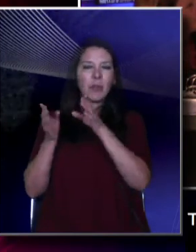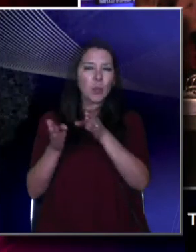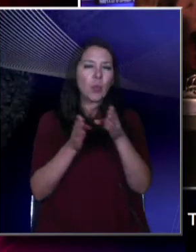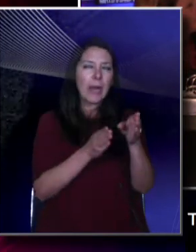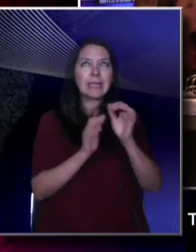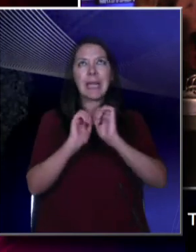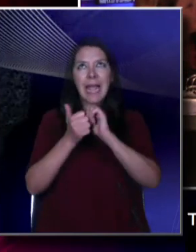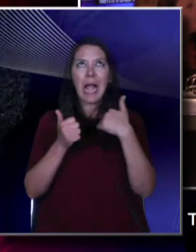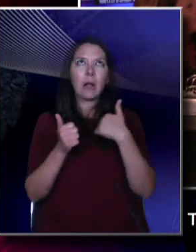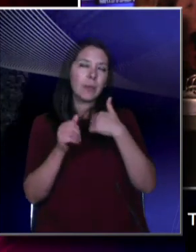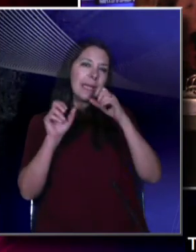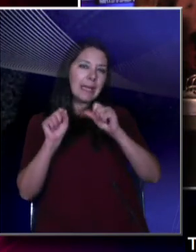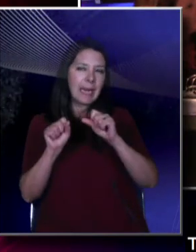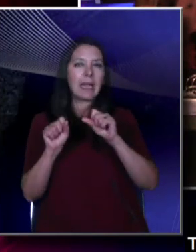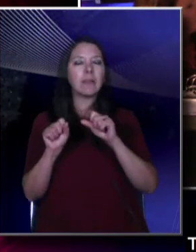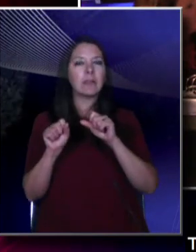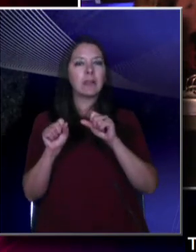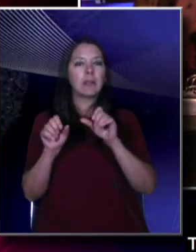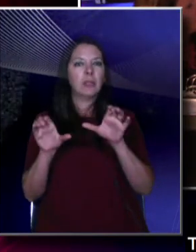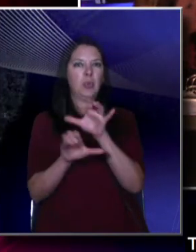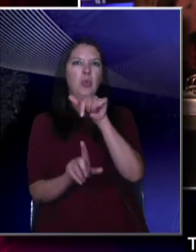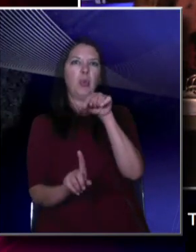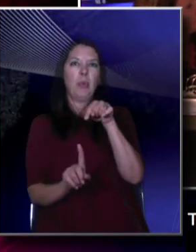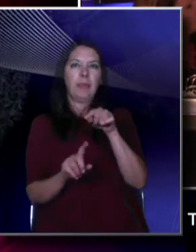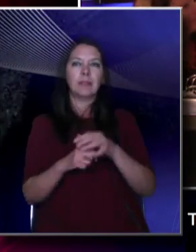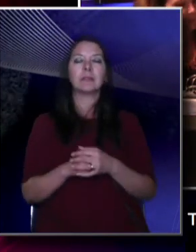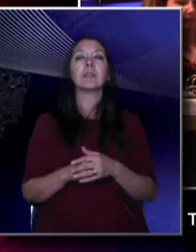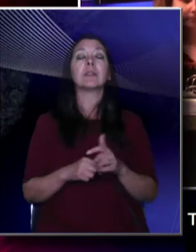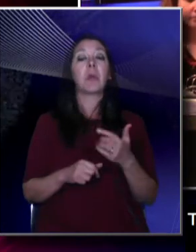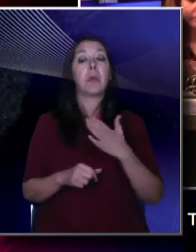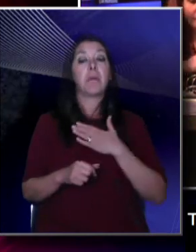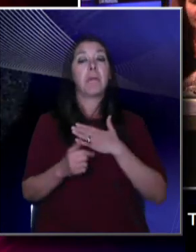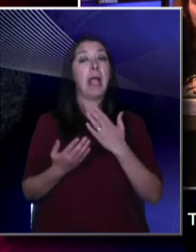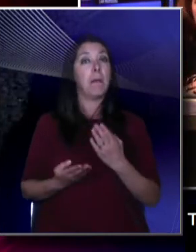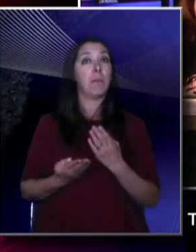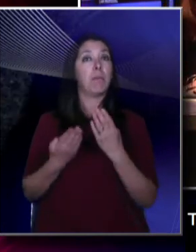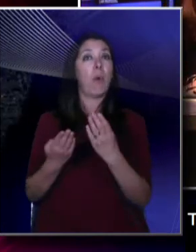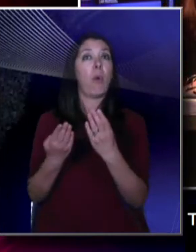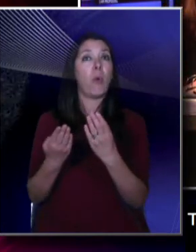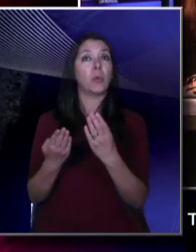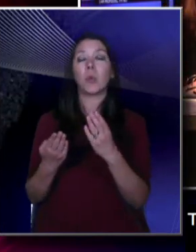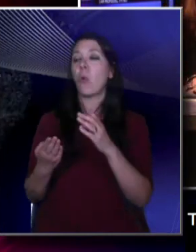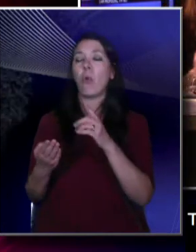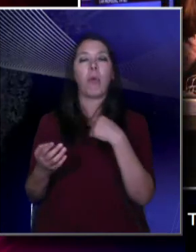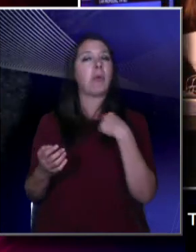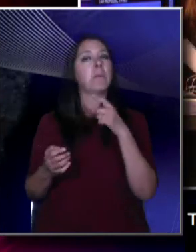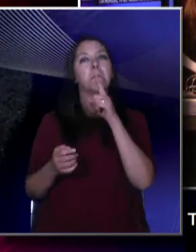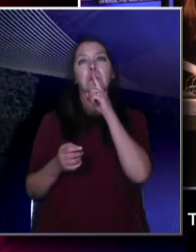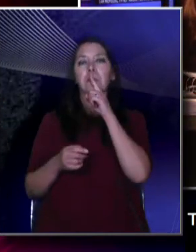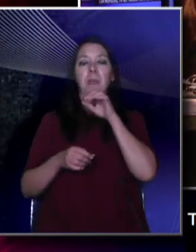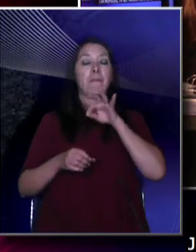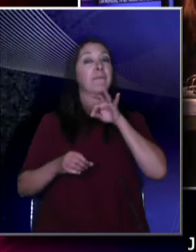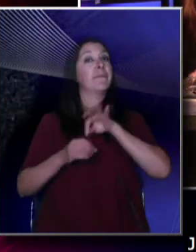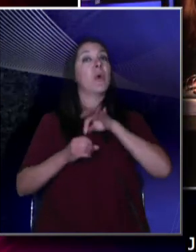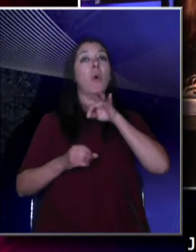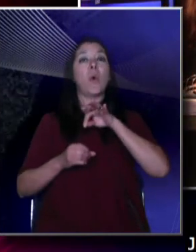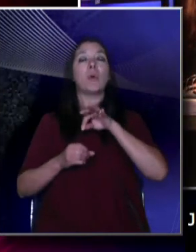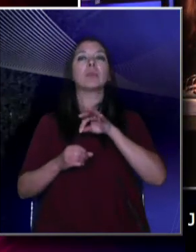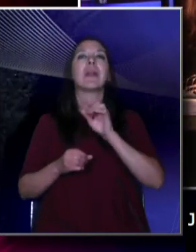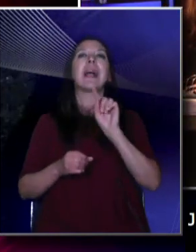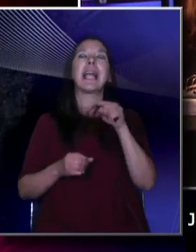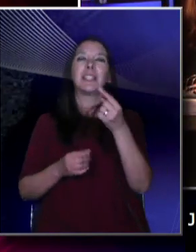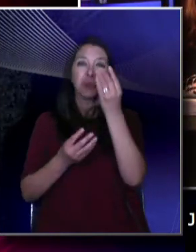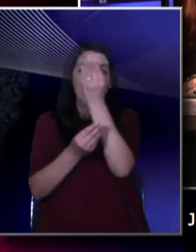this. So I'm proposing, I'm not asking for a vote, but just wanted to let you